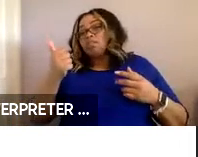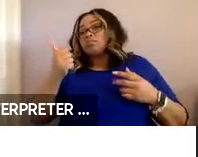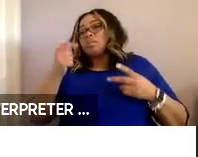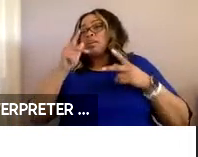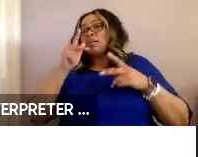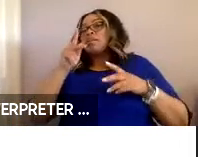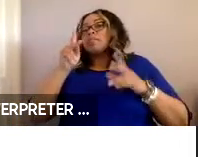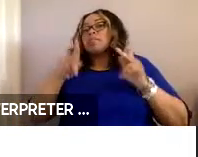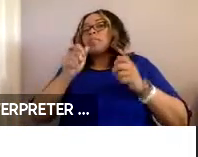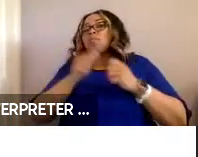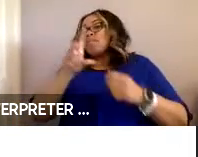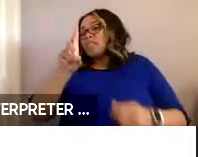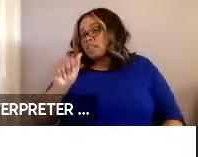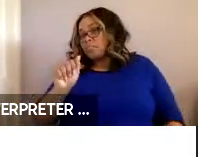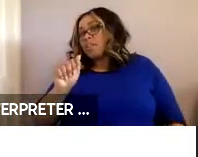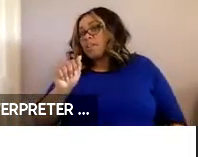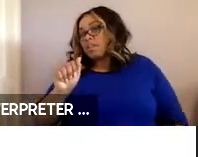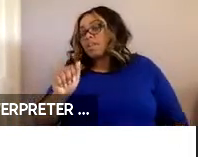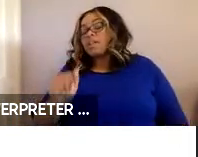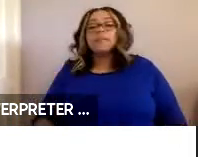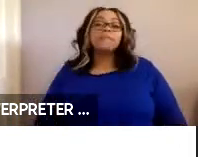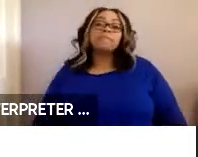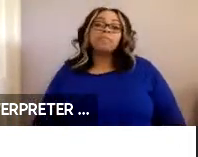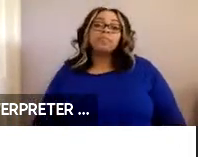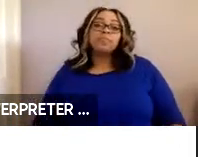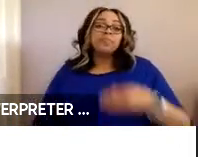with disabilities.